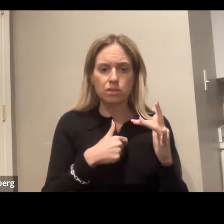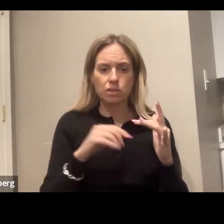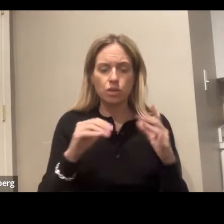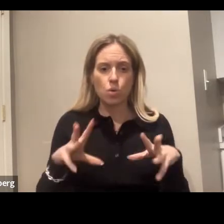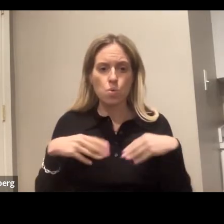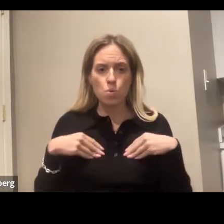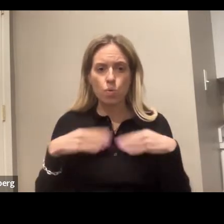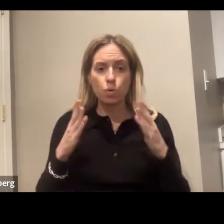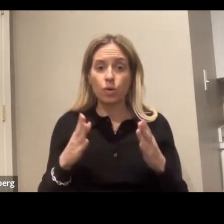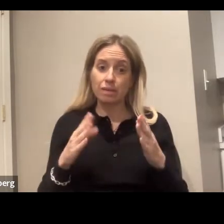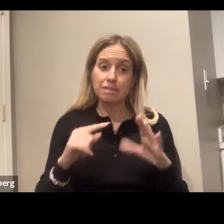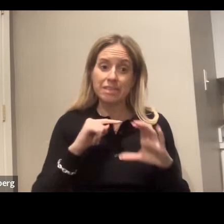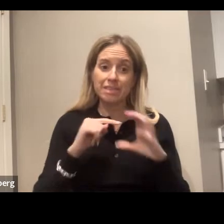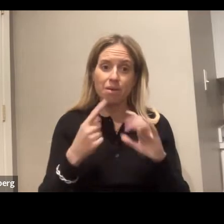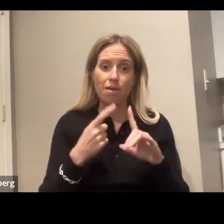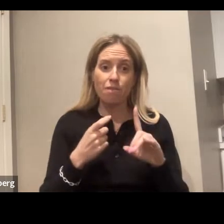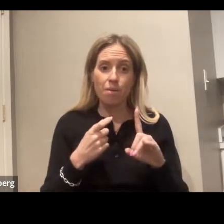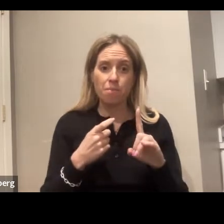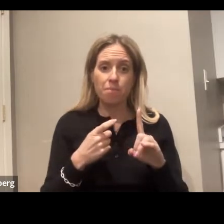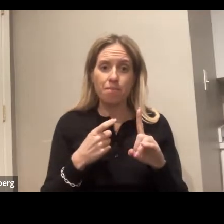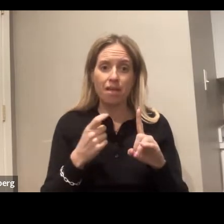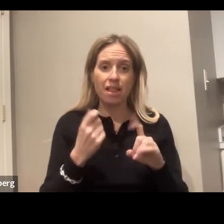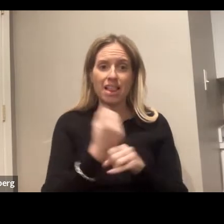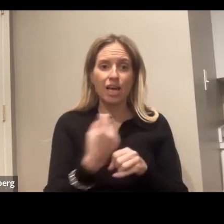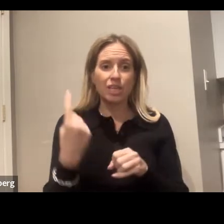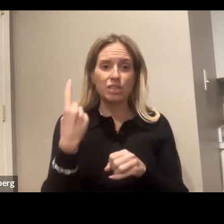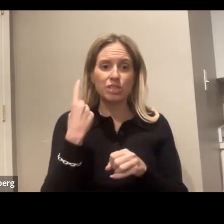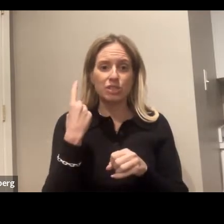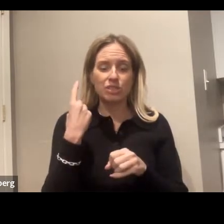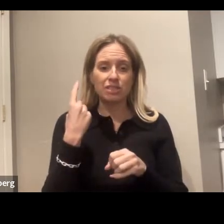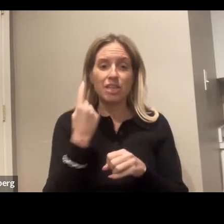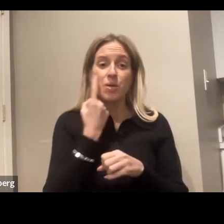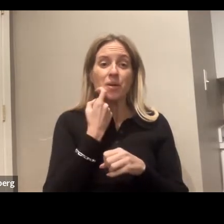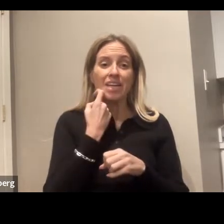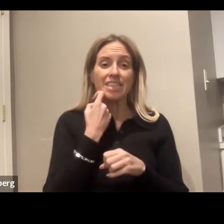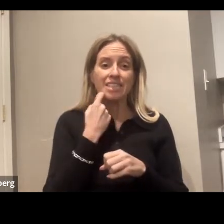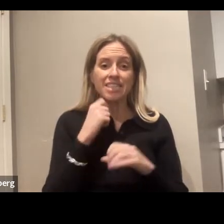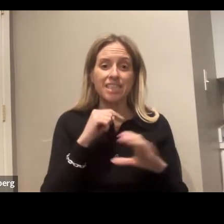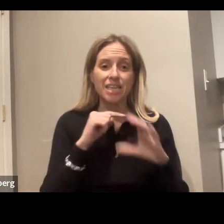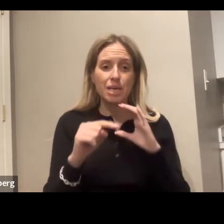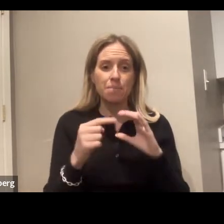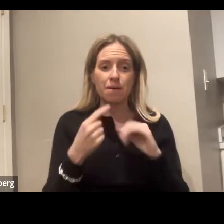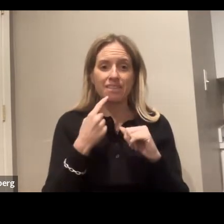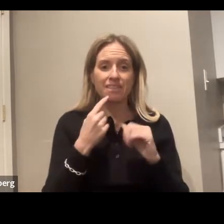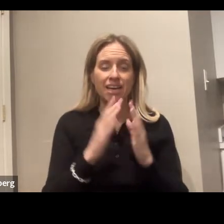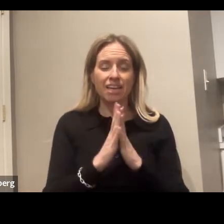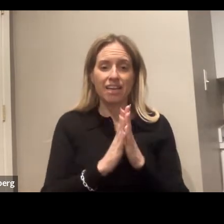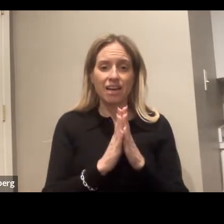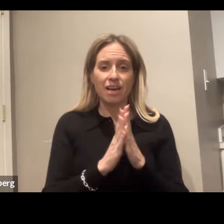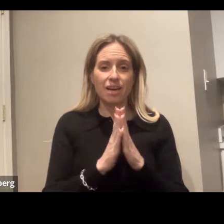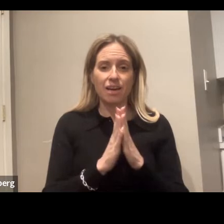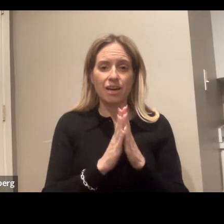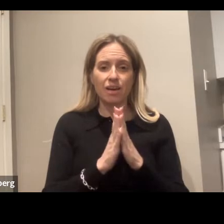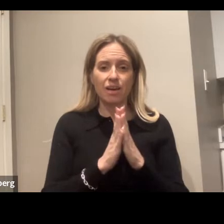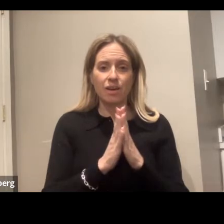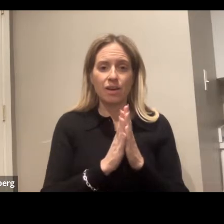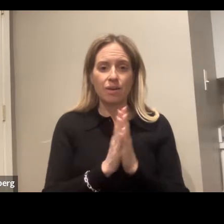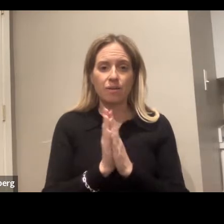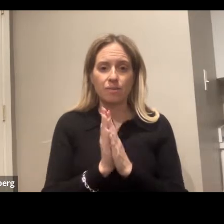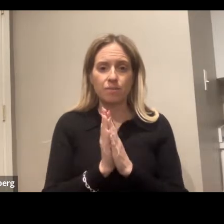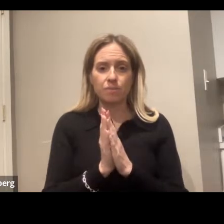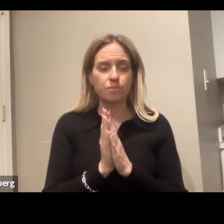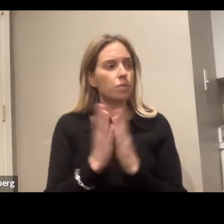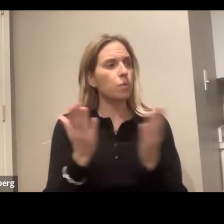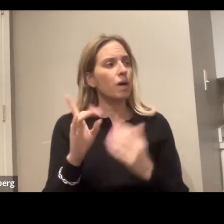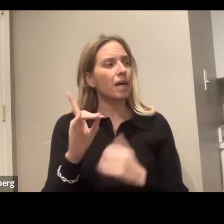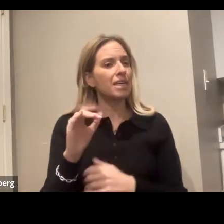that's an email from, sorry, an email from last year. The latest email they sent me was, where did they send it? What is the date